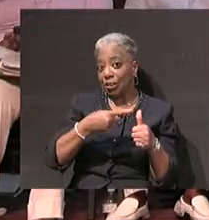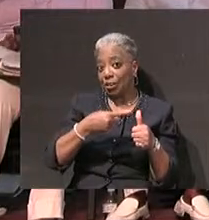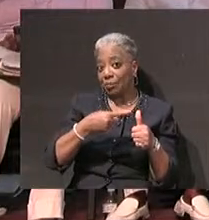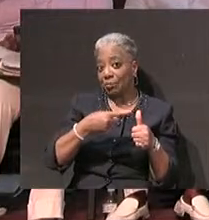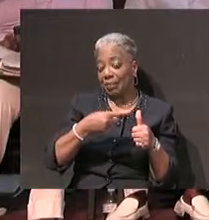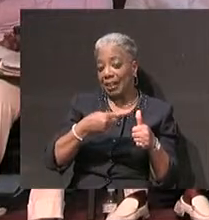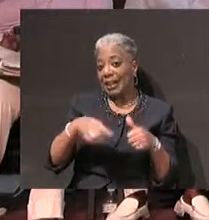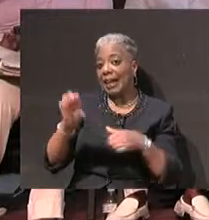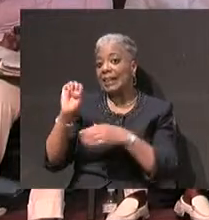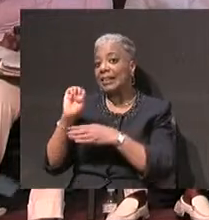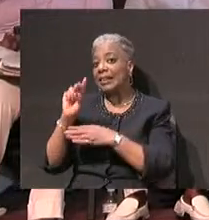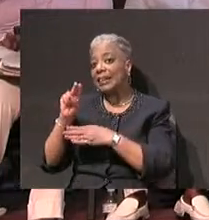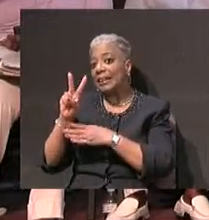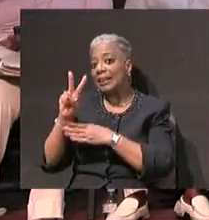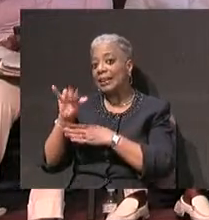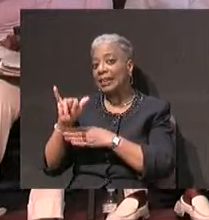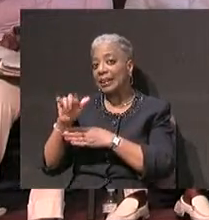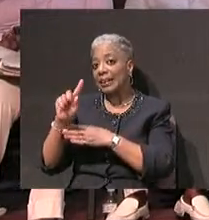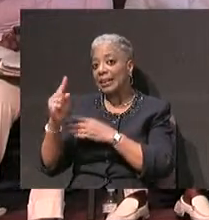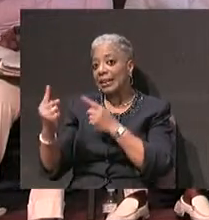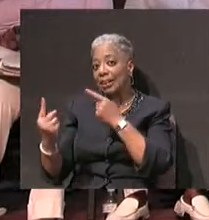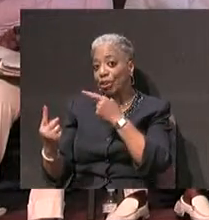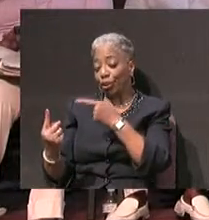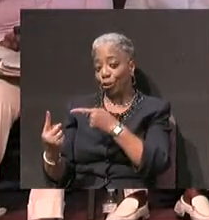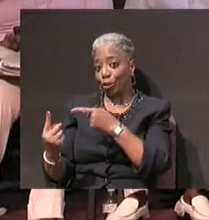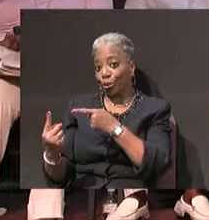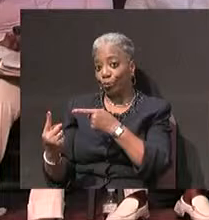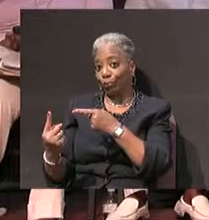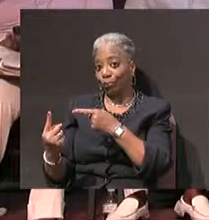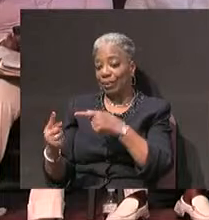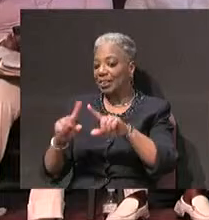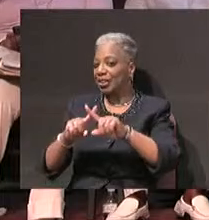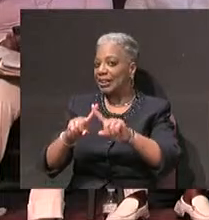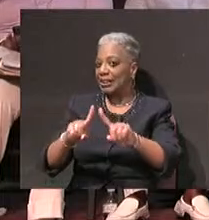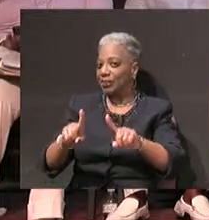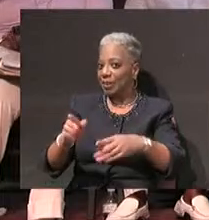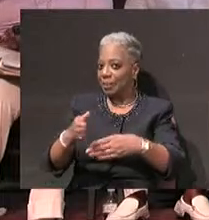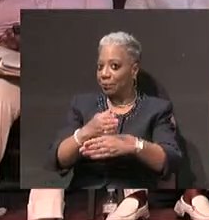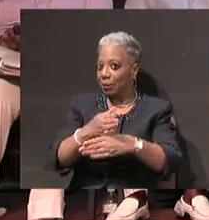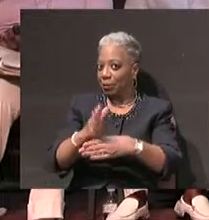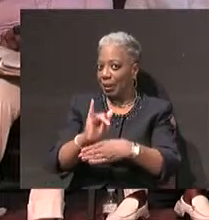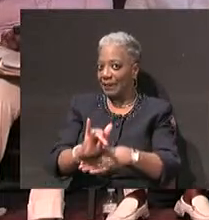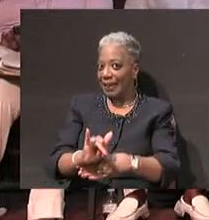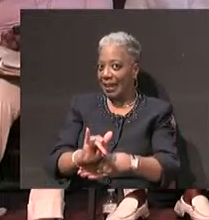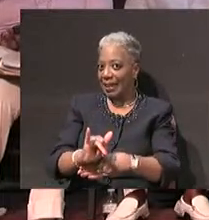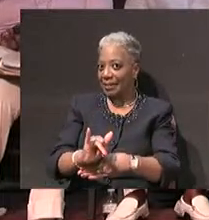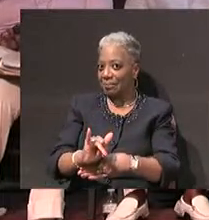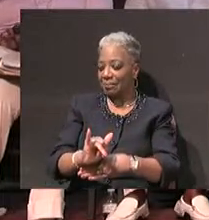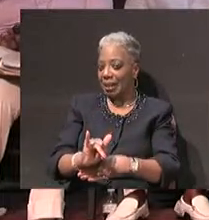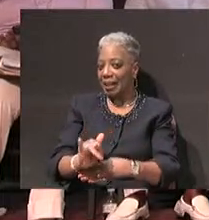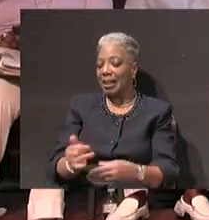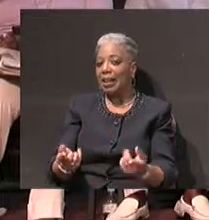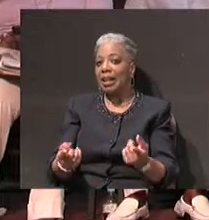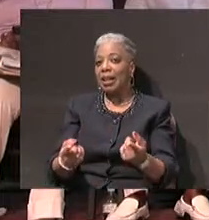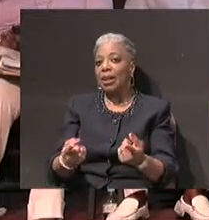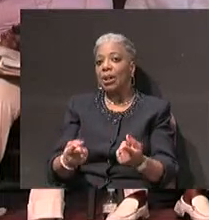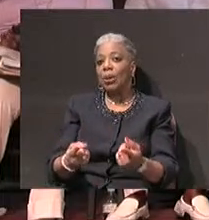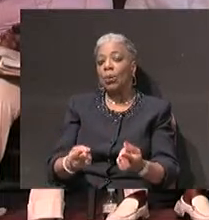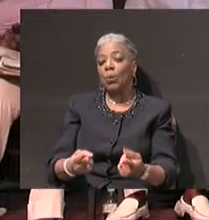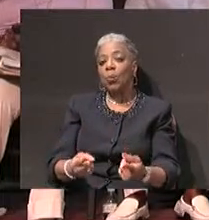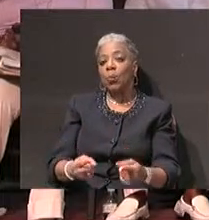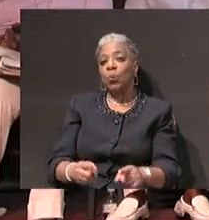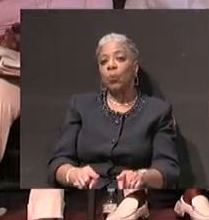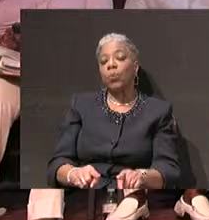You're jealous when somebody's trying to take what's yours. You're envious when you don't have what someone else has.